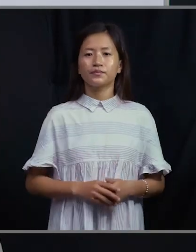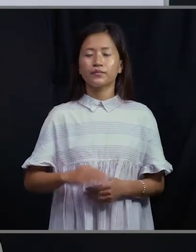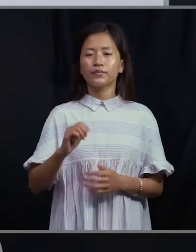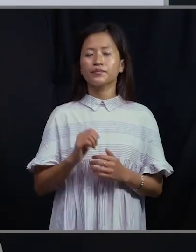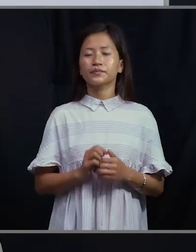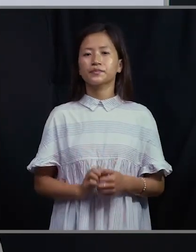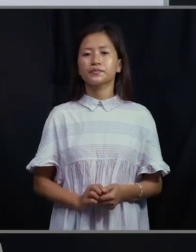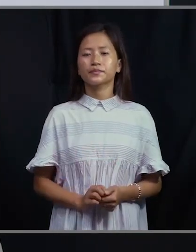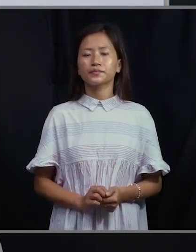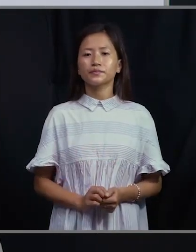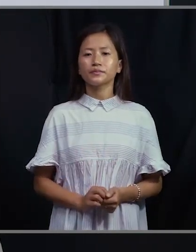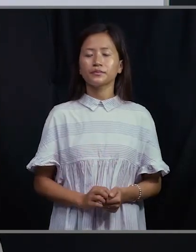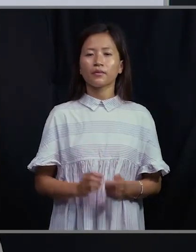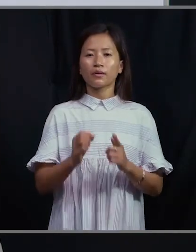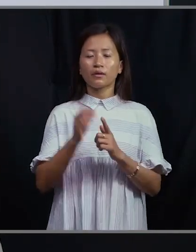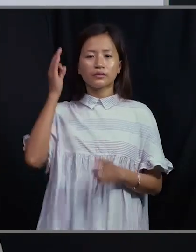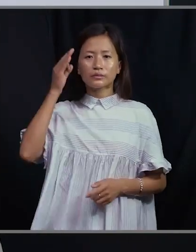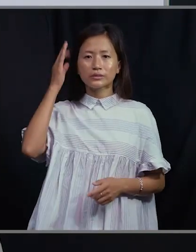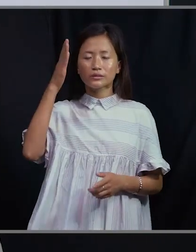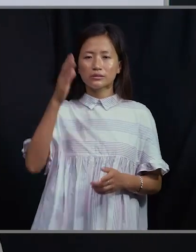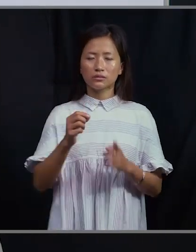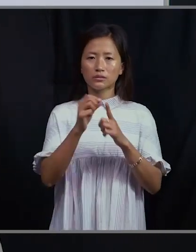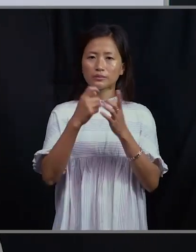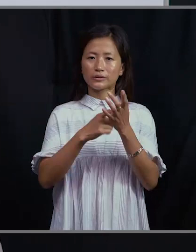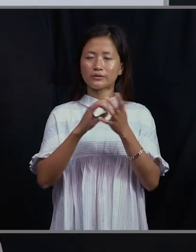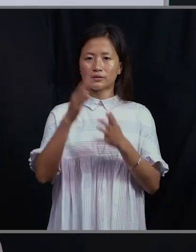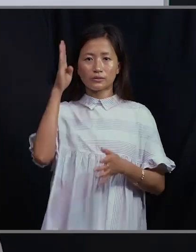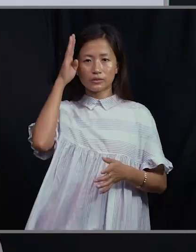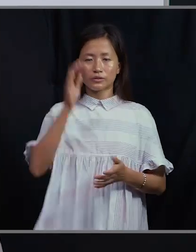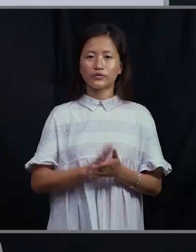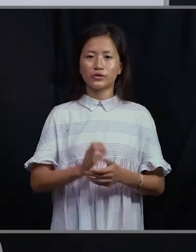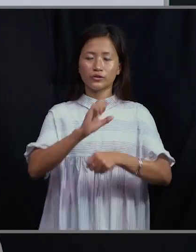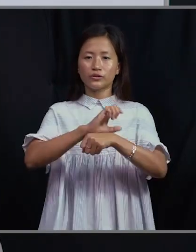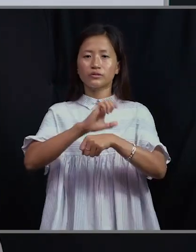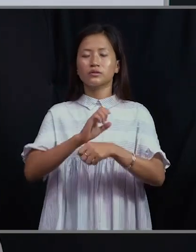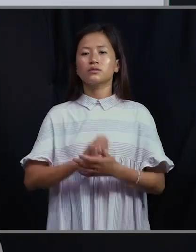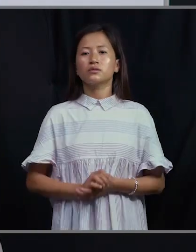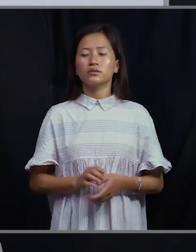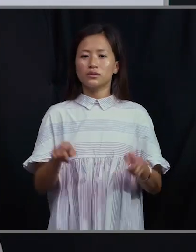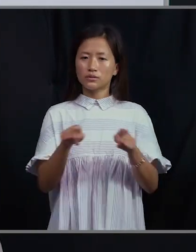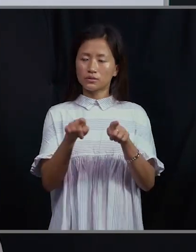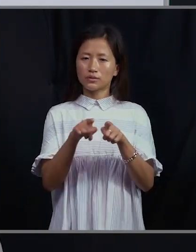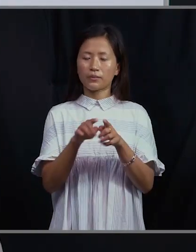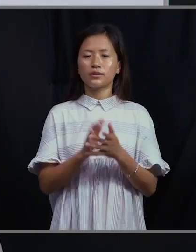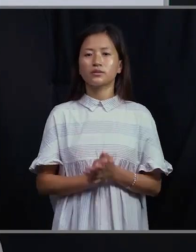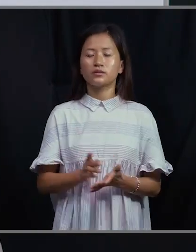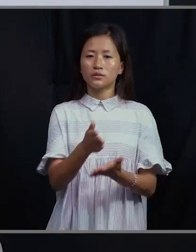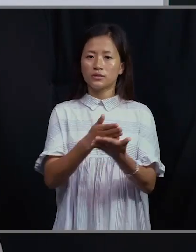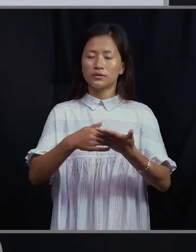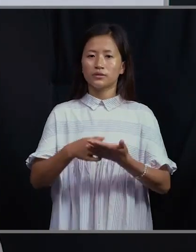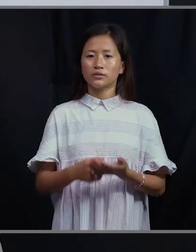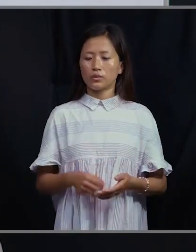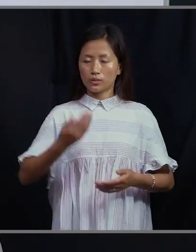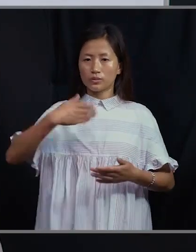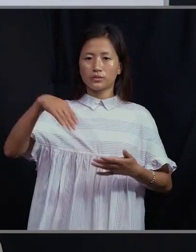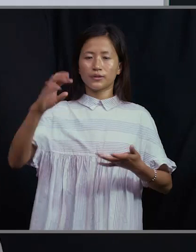the pastor or the priest of the church proposes that these two particular individuals are going to get